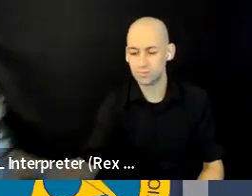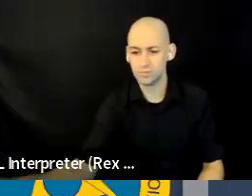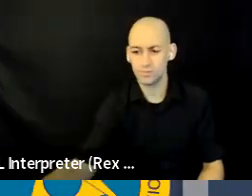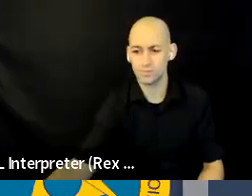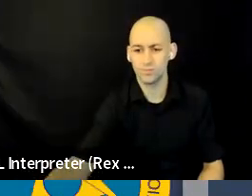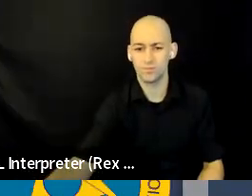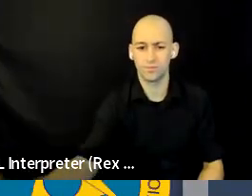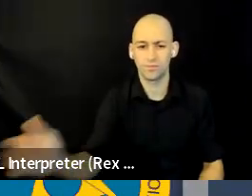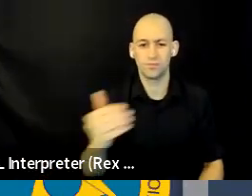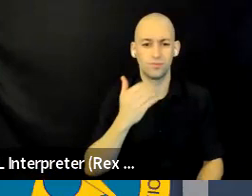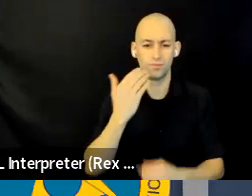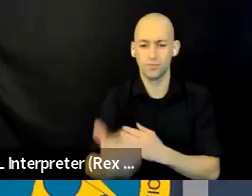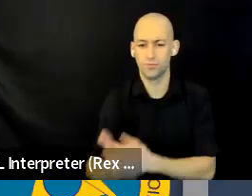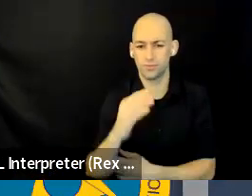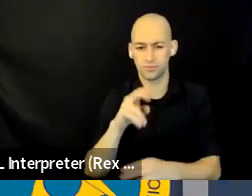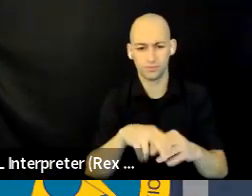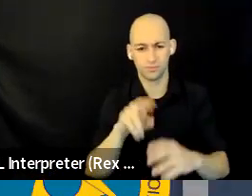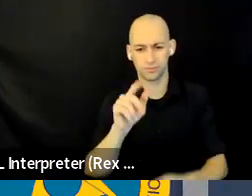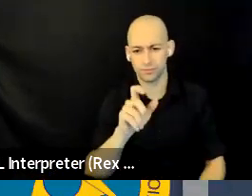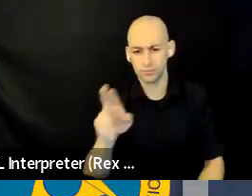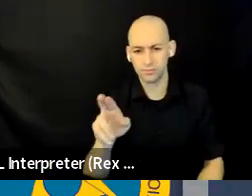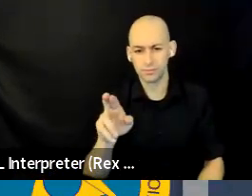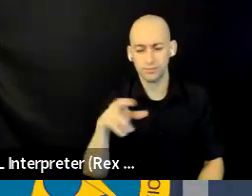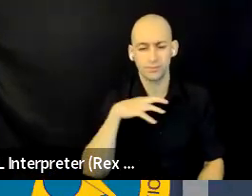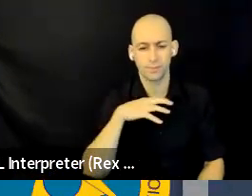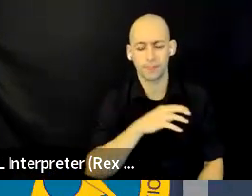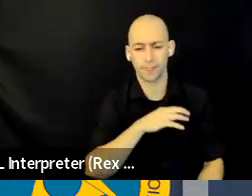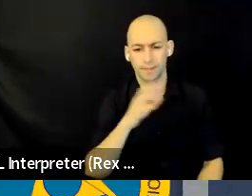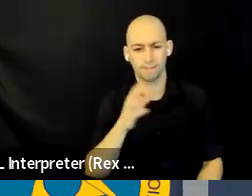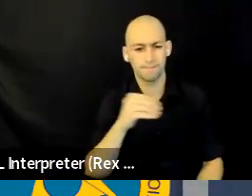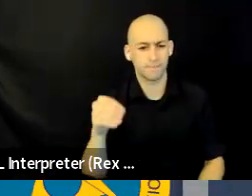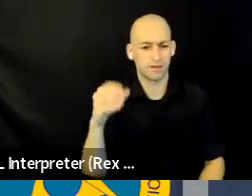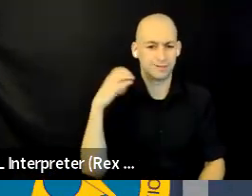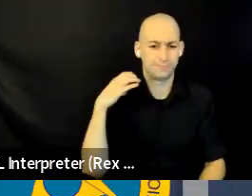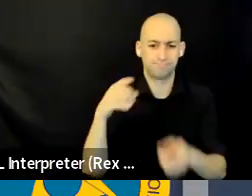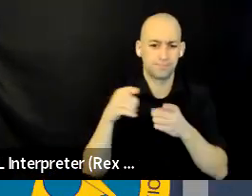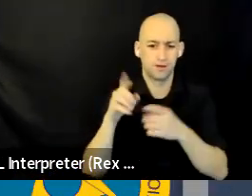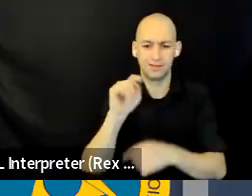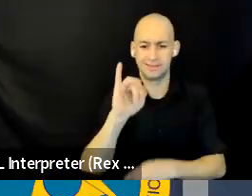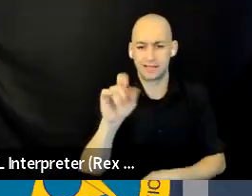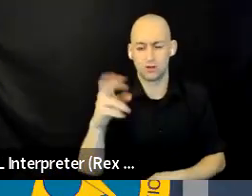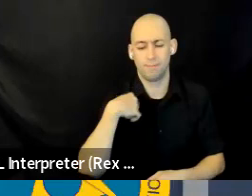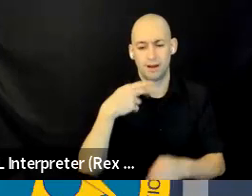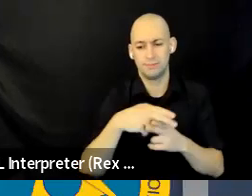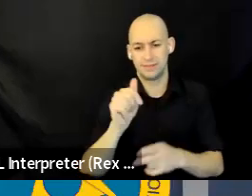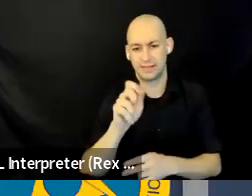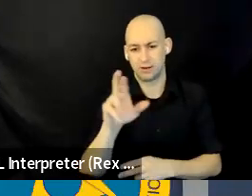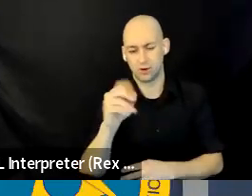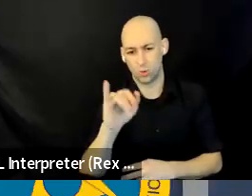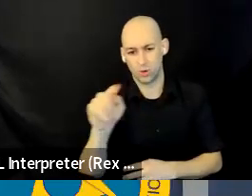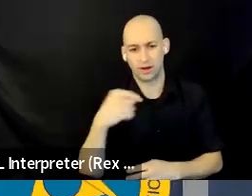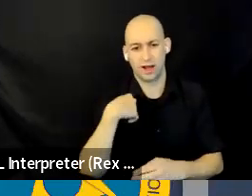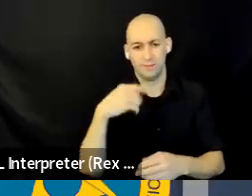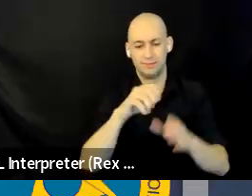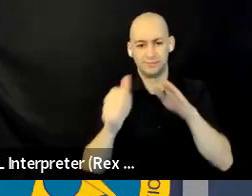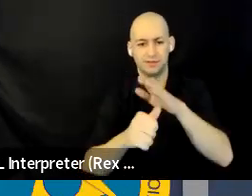Good morning, Chair Eager, Commissioners, and Executive Director Taylor. My name is Aaron Hoyt. I'm the Deputy Executive Director for the